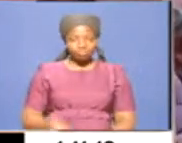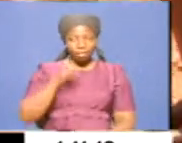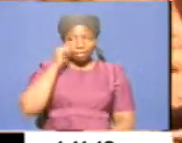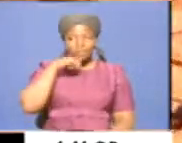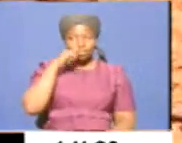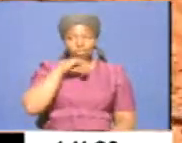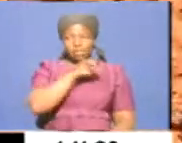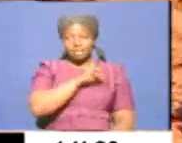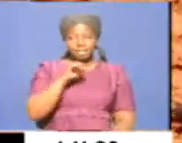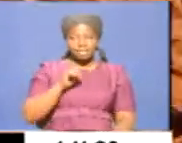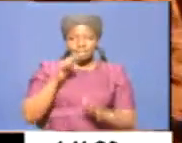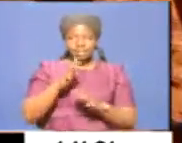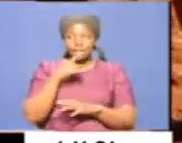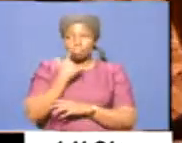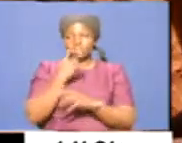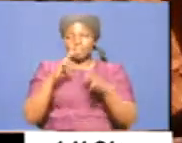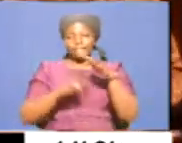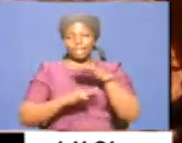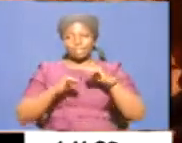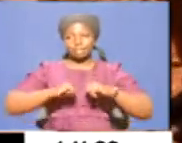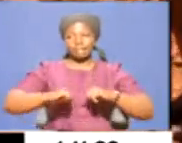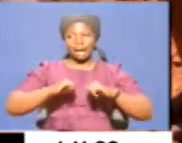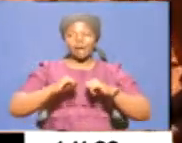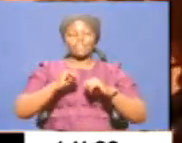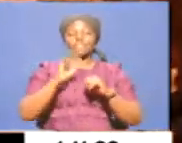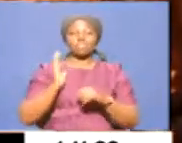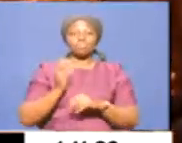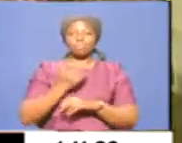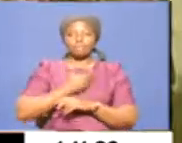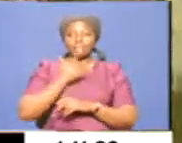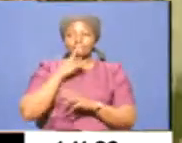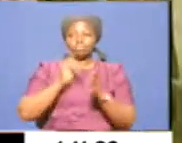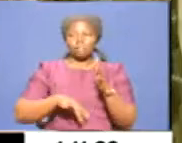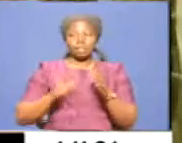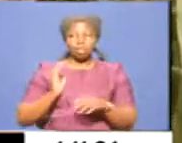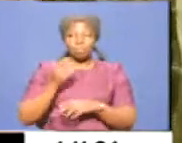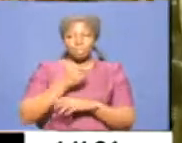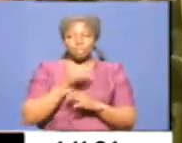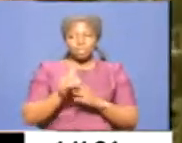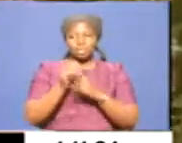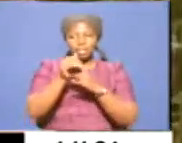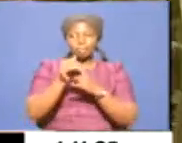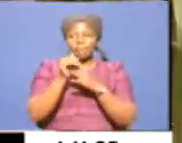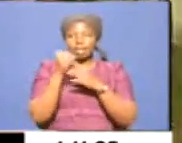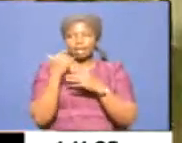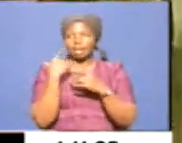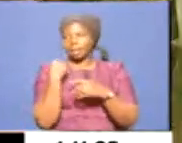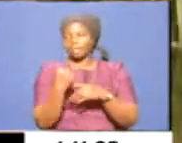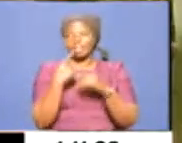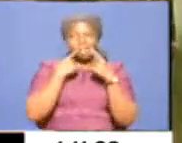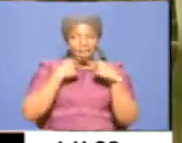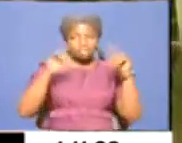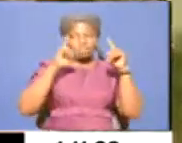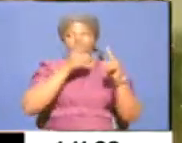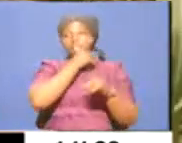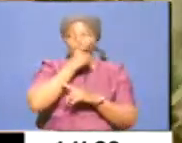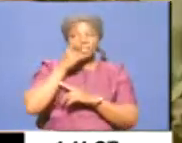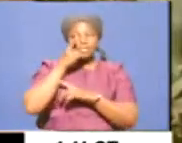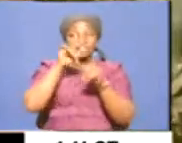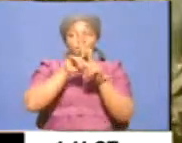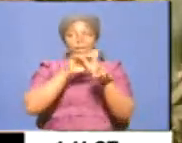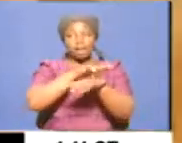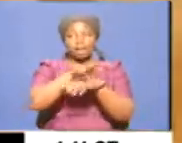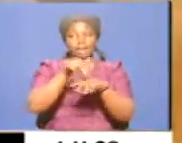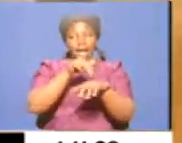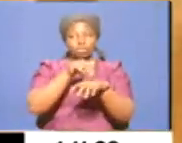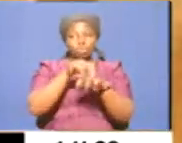chair of the committee, said that the committee was guided by the recent declaration of drought as a national disaster and